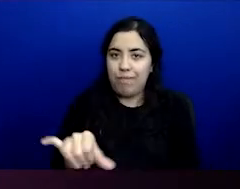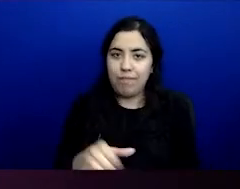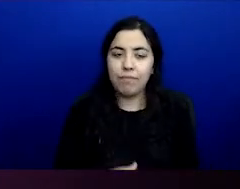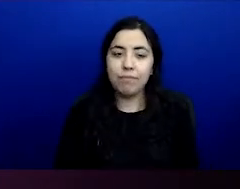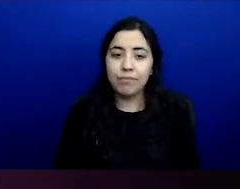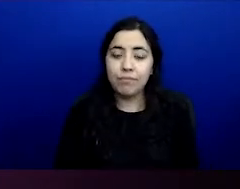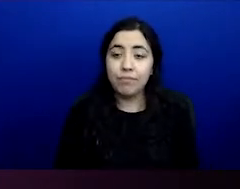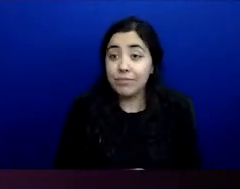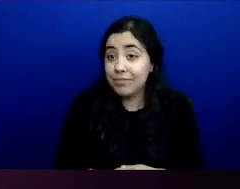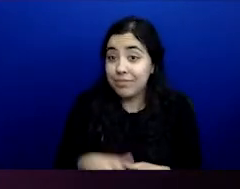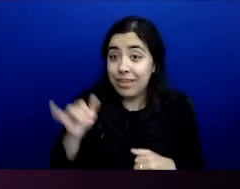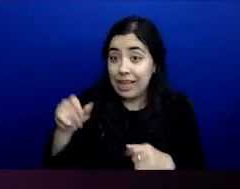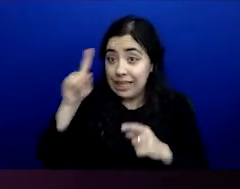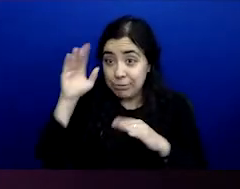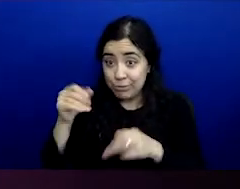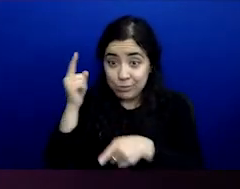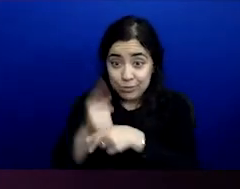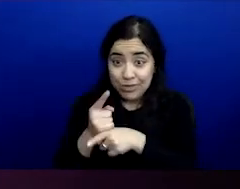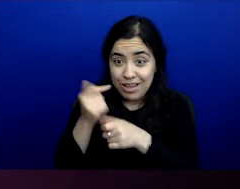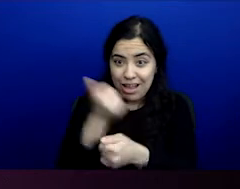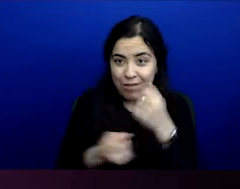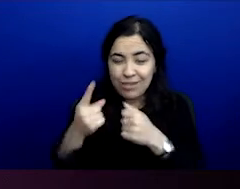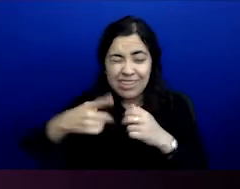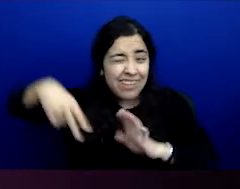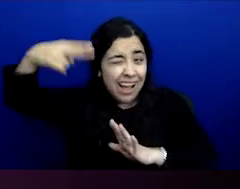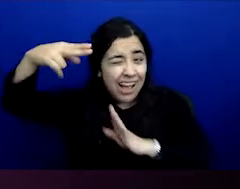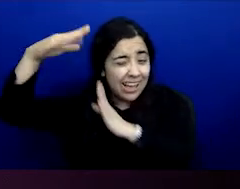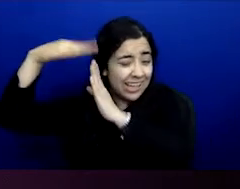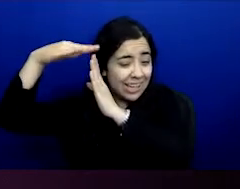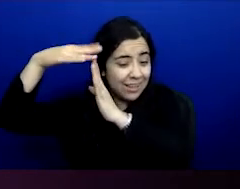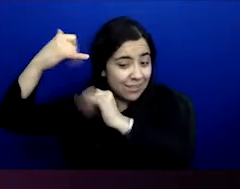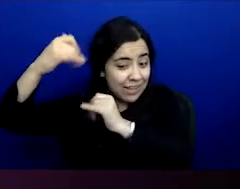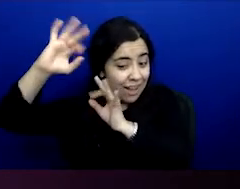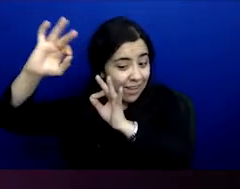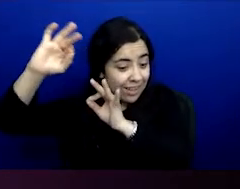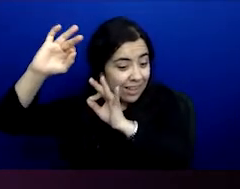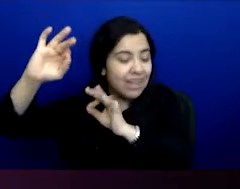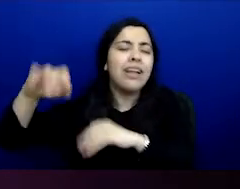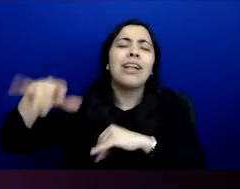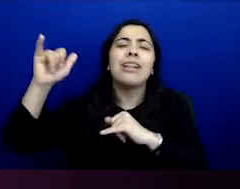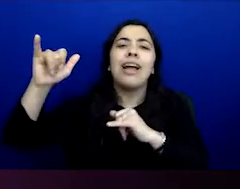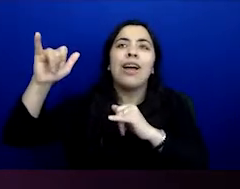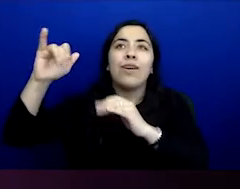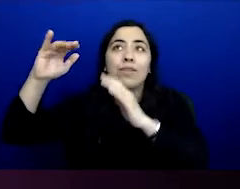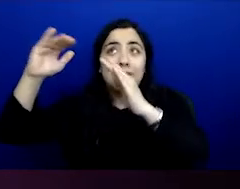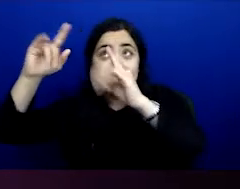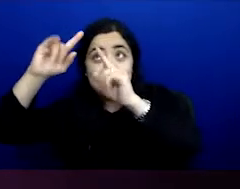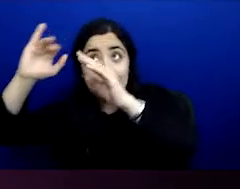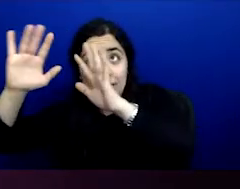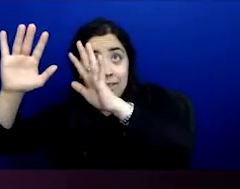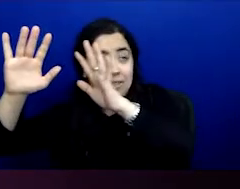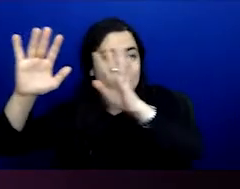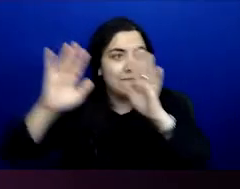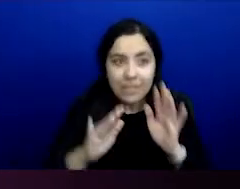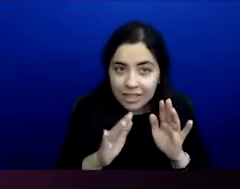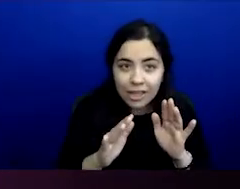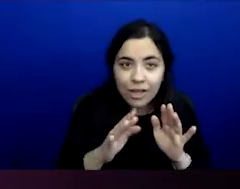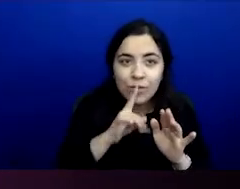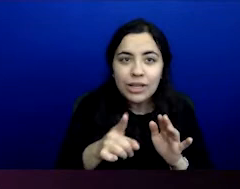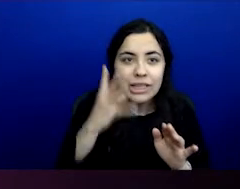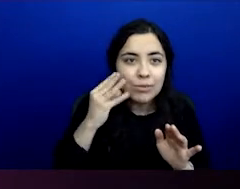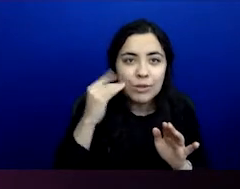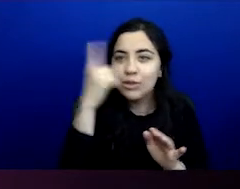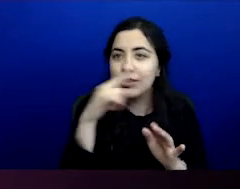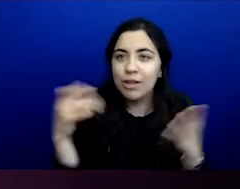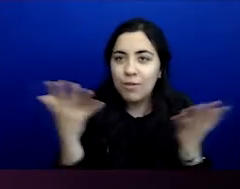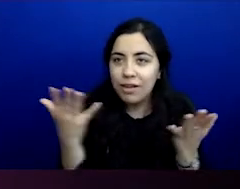So that's the expectation, right? Everyone's, you know, we're at a high right now. So what's the reality if you actually go visit some of these websites? You